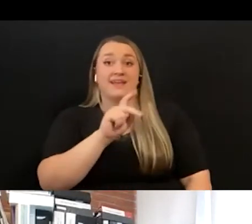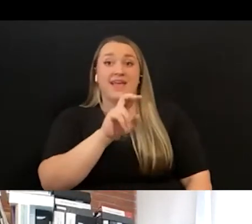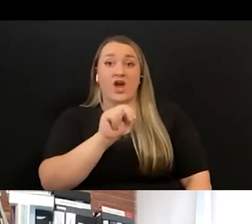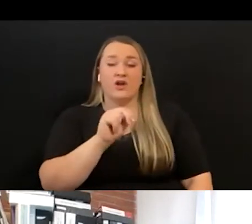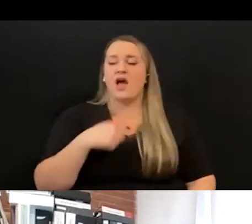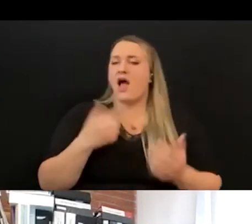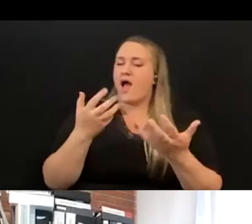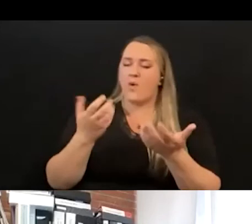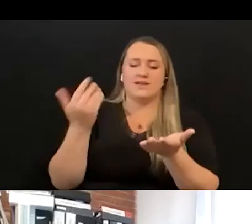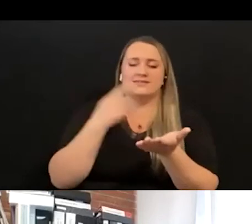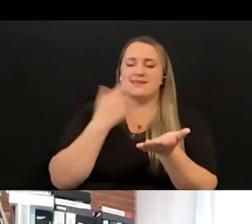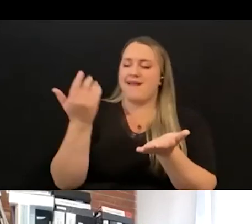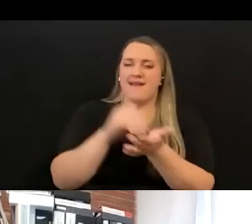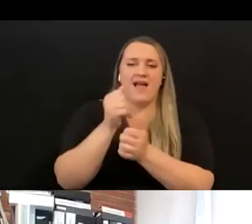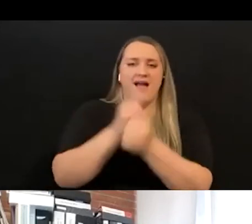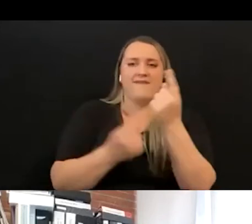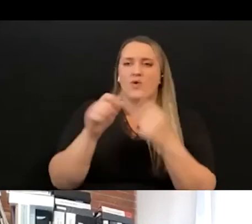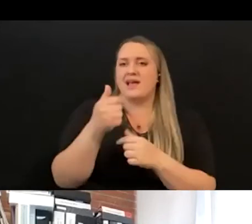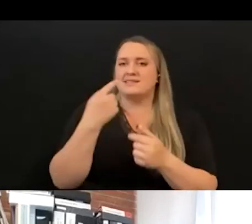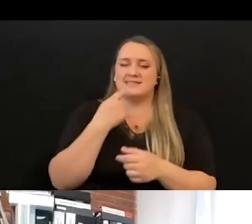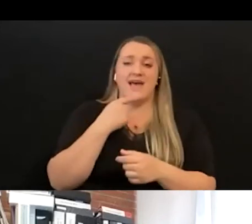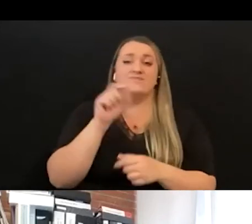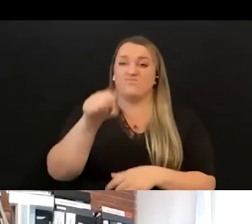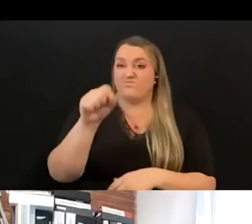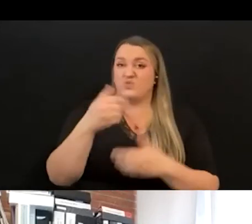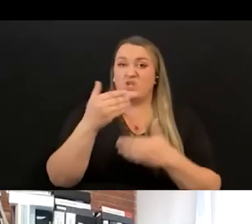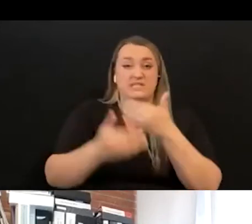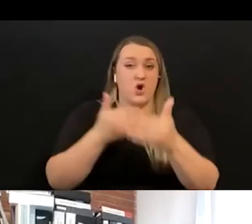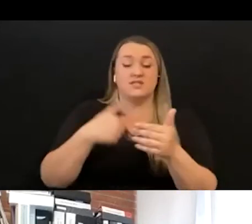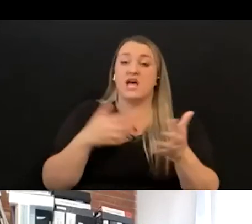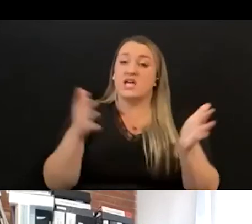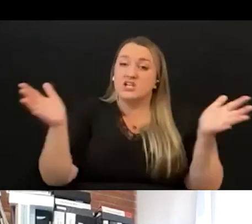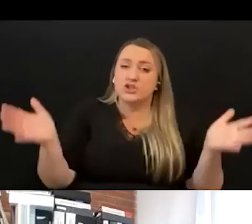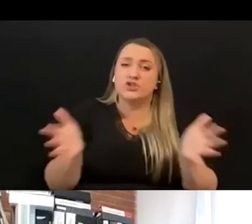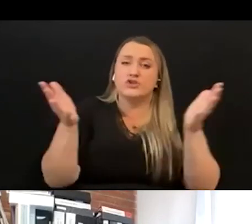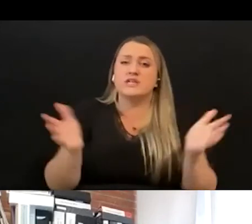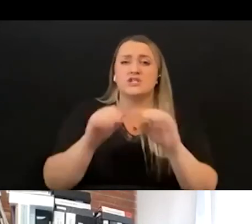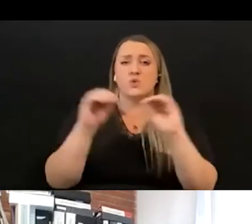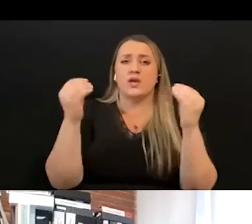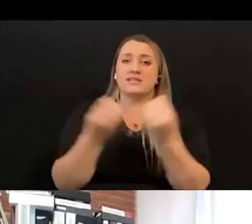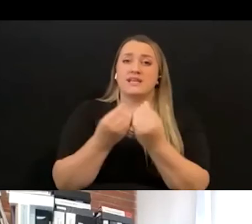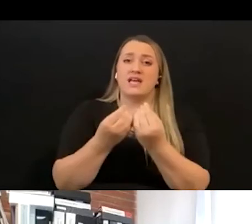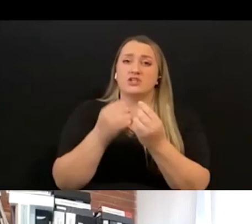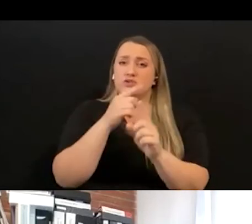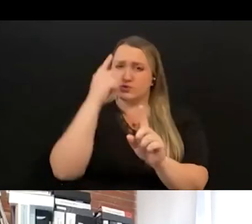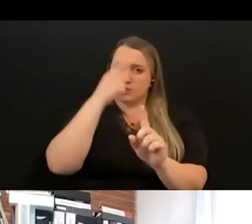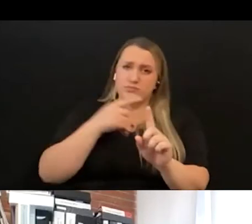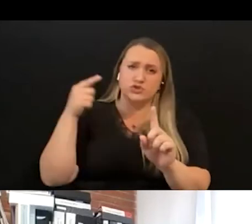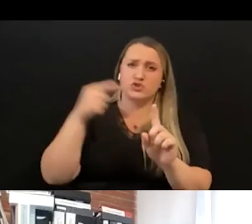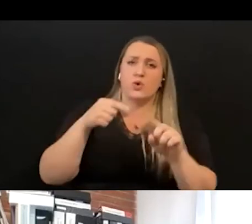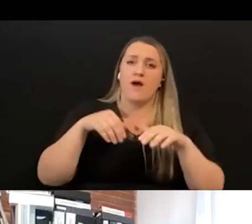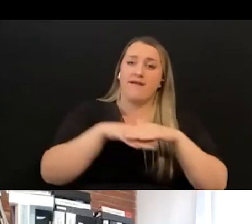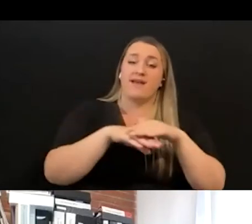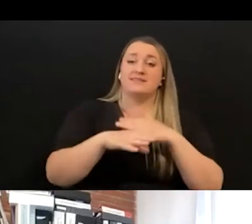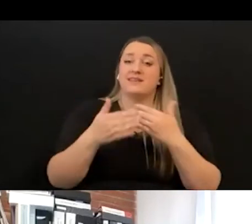everyone else said, is it is indeed a process. I just would encourage organizations to pursue access. Even if